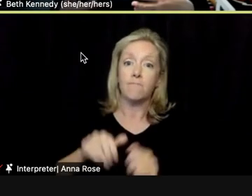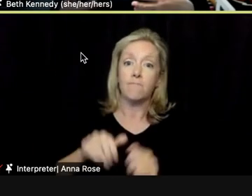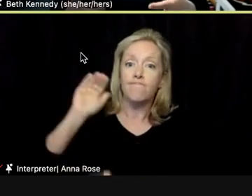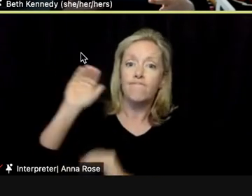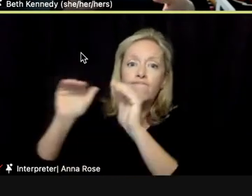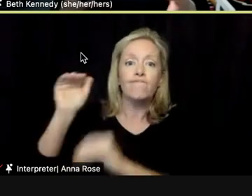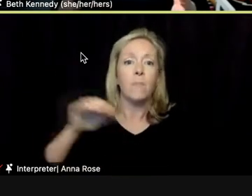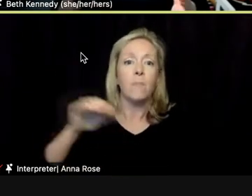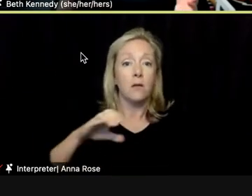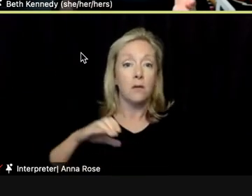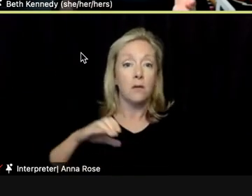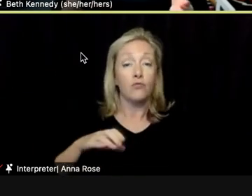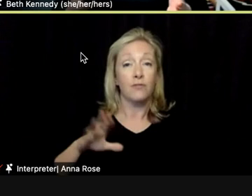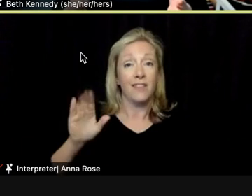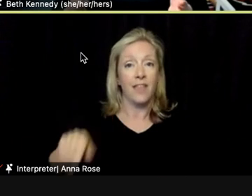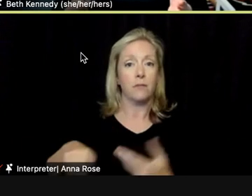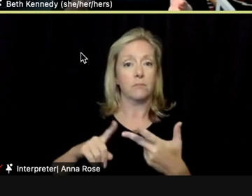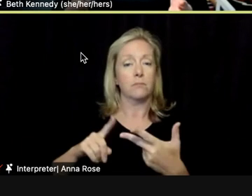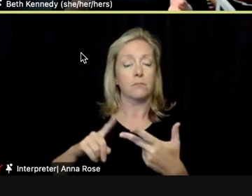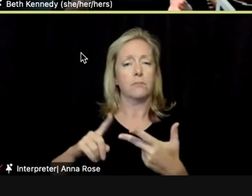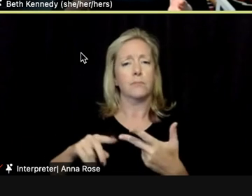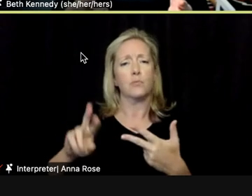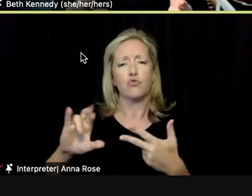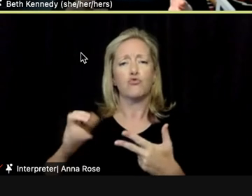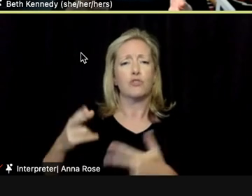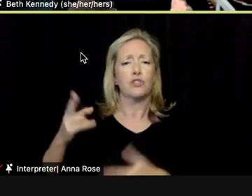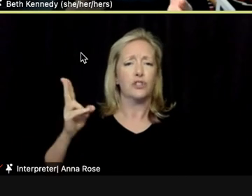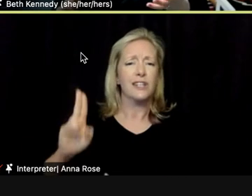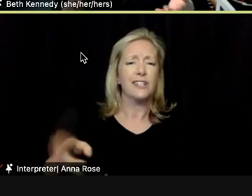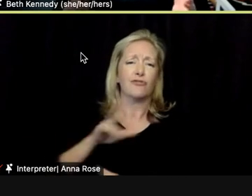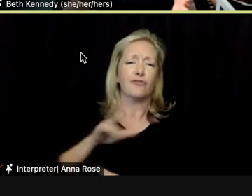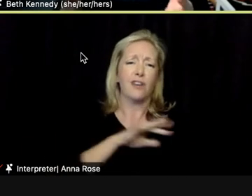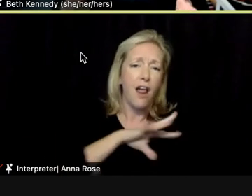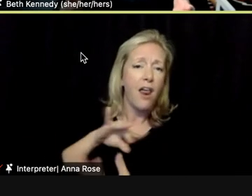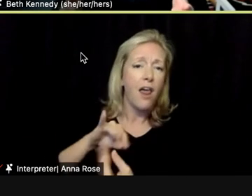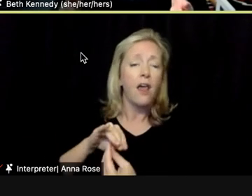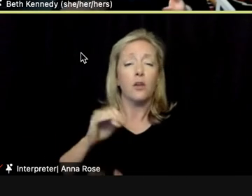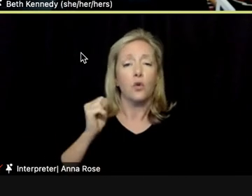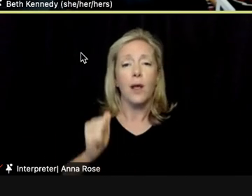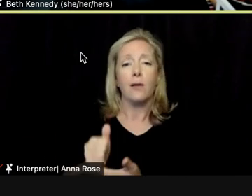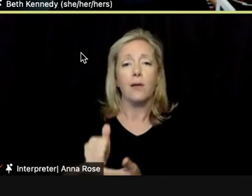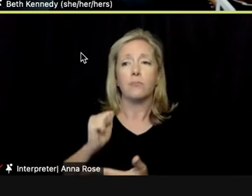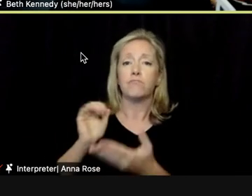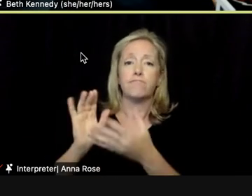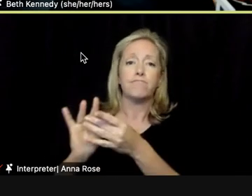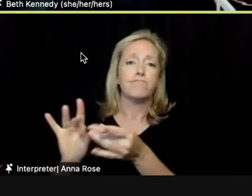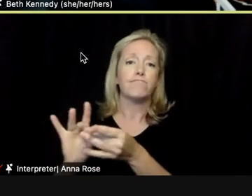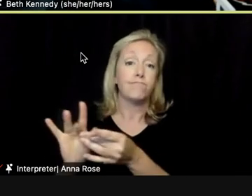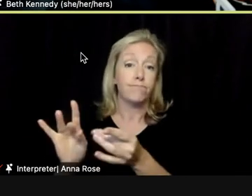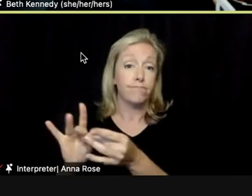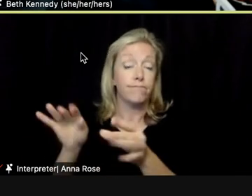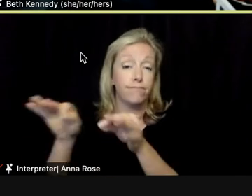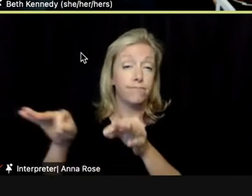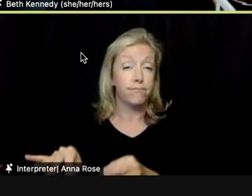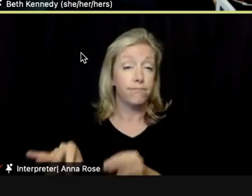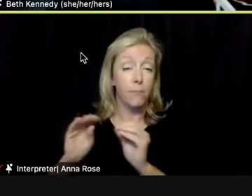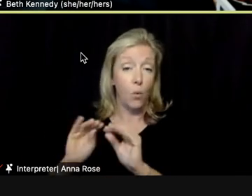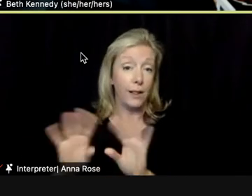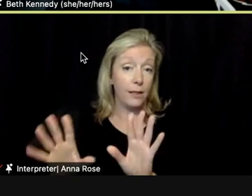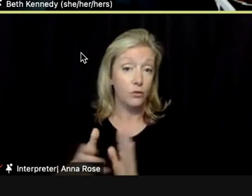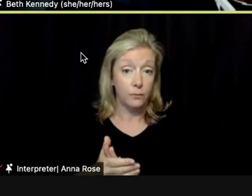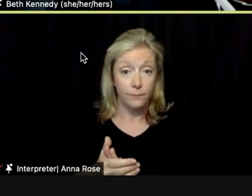it gives you all of that rich history that you can kind of use to say the right things, if you know what I mean.